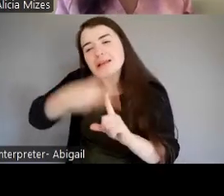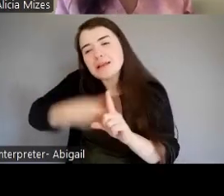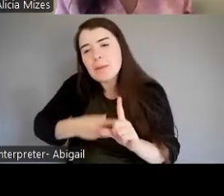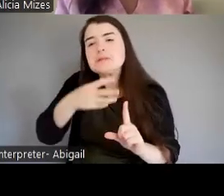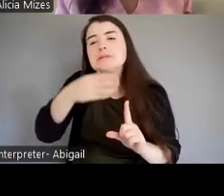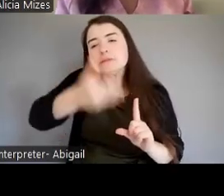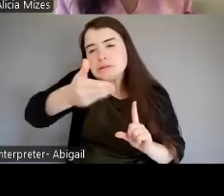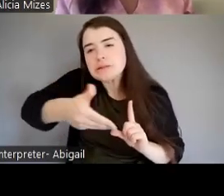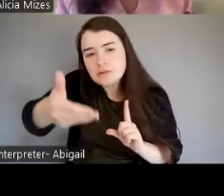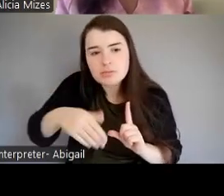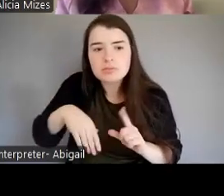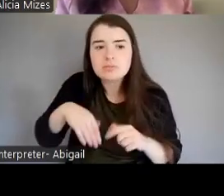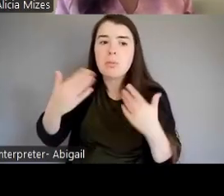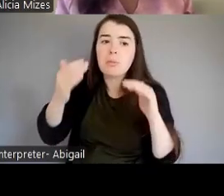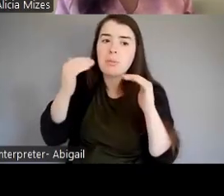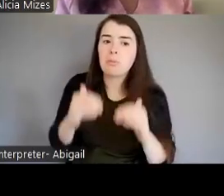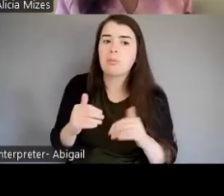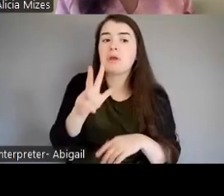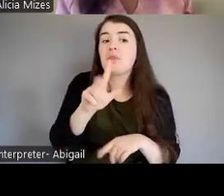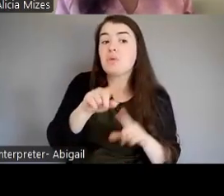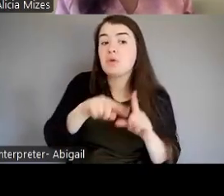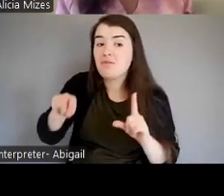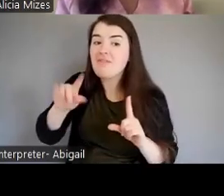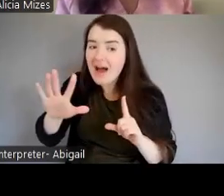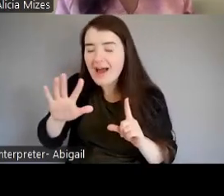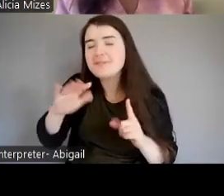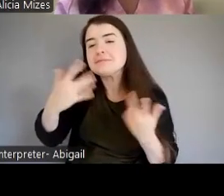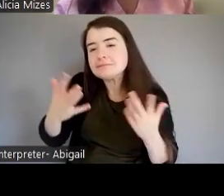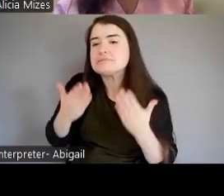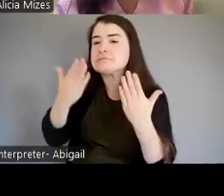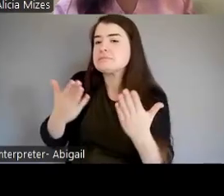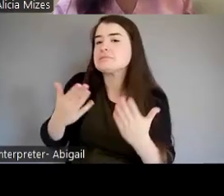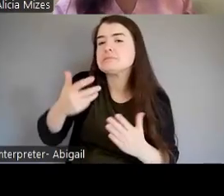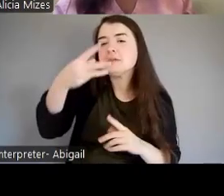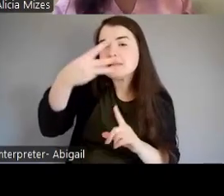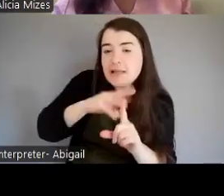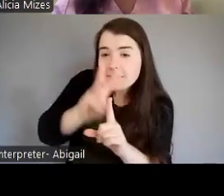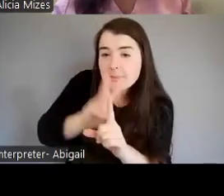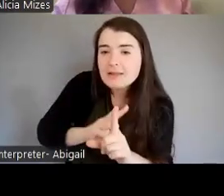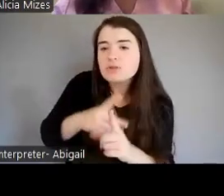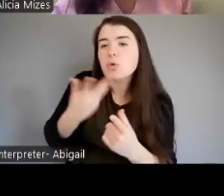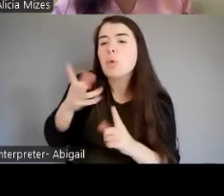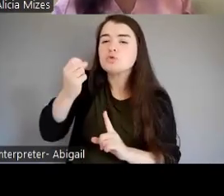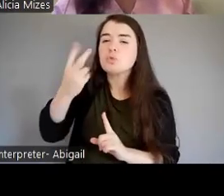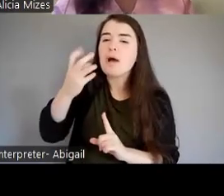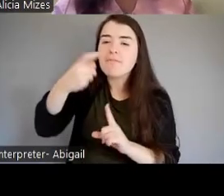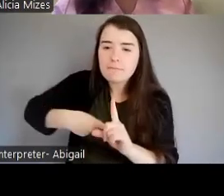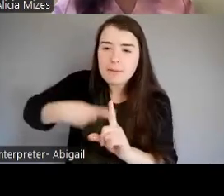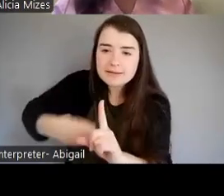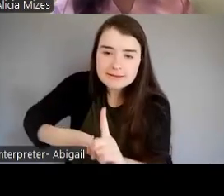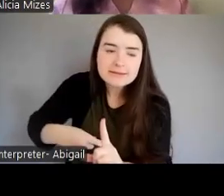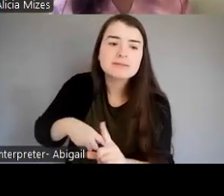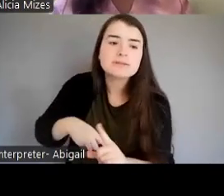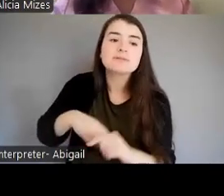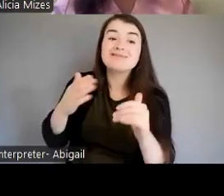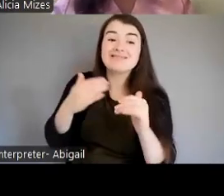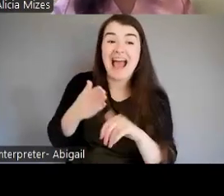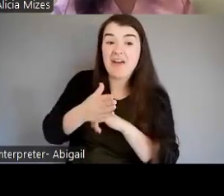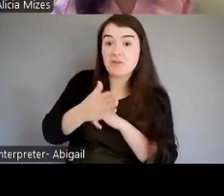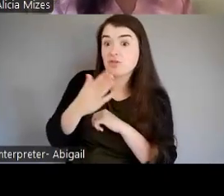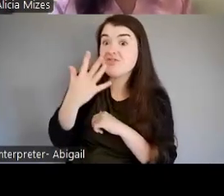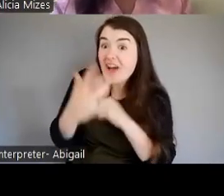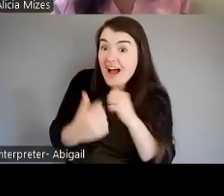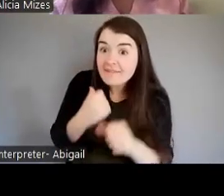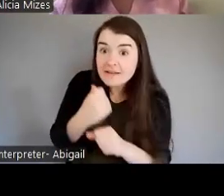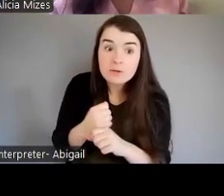months. After year 5, if they haven't had another melanoma, we typically say you should still come to see us at least once a year and more often if